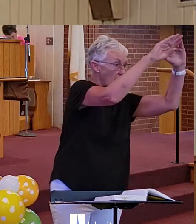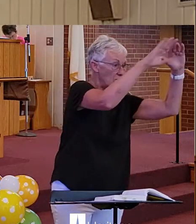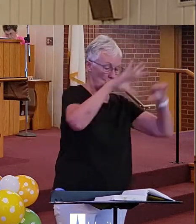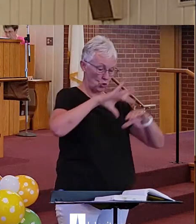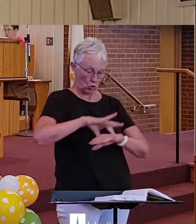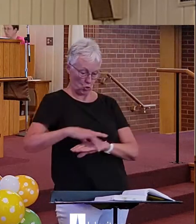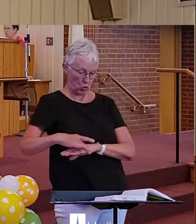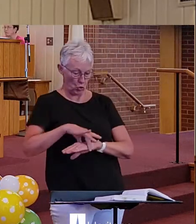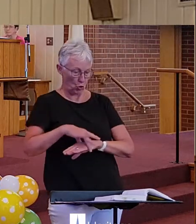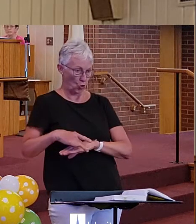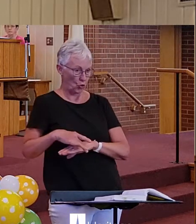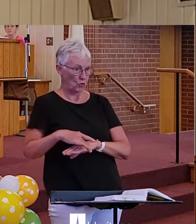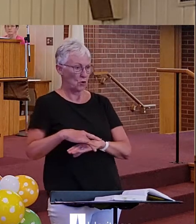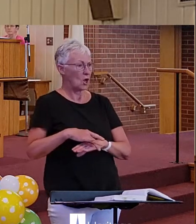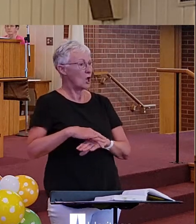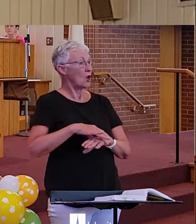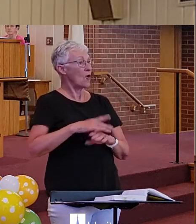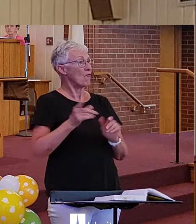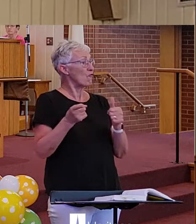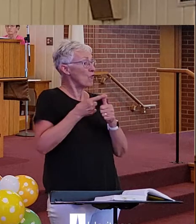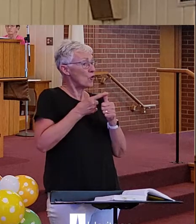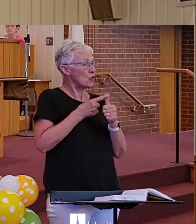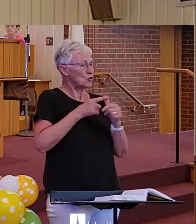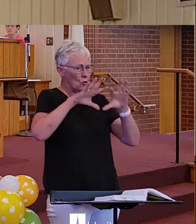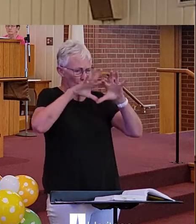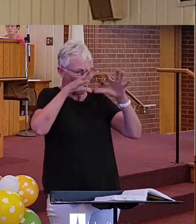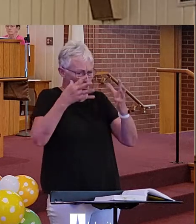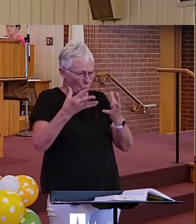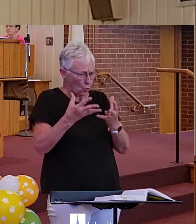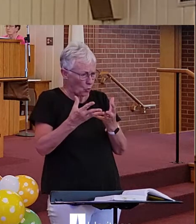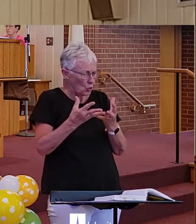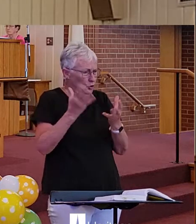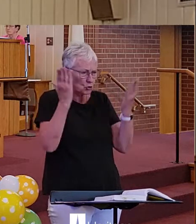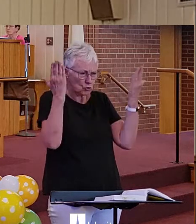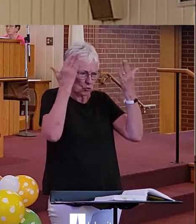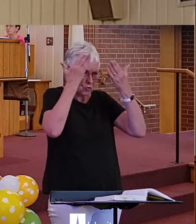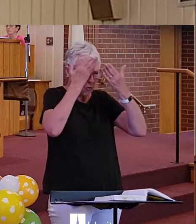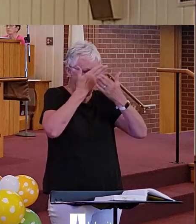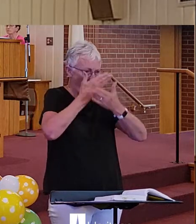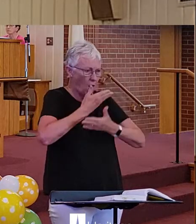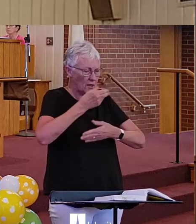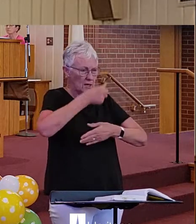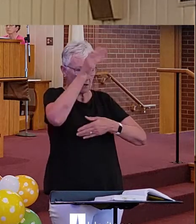Darkness was over the deep, and the Spirit of God hovers over the waters.